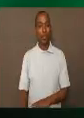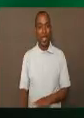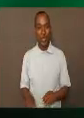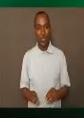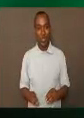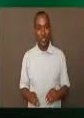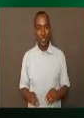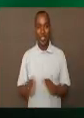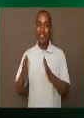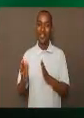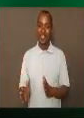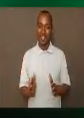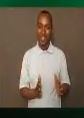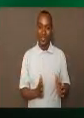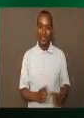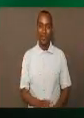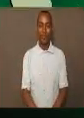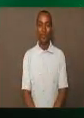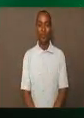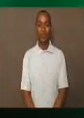Students, let's get ready.